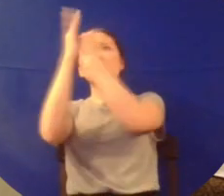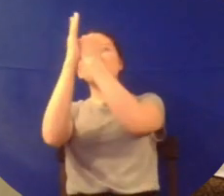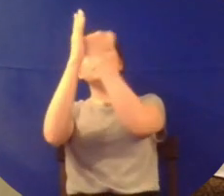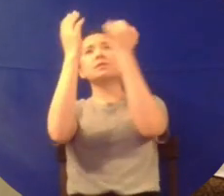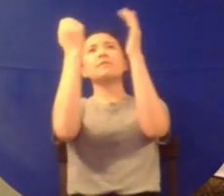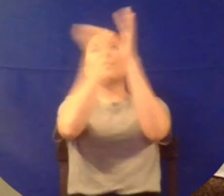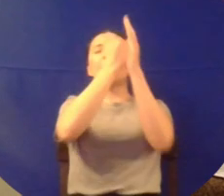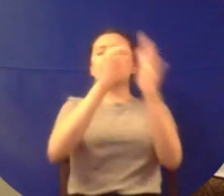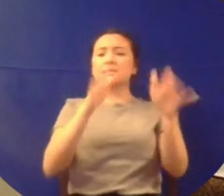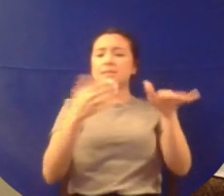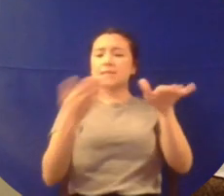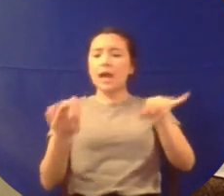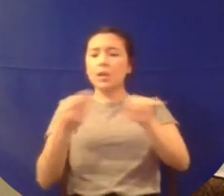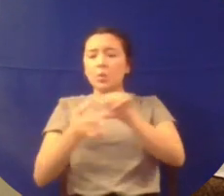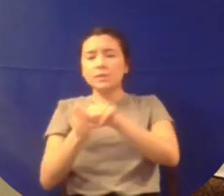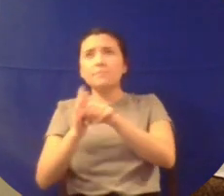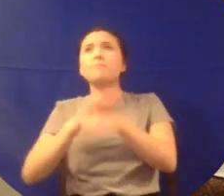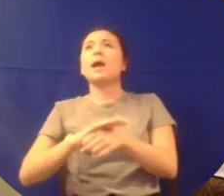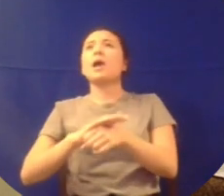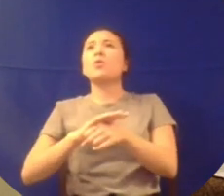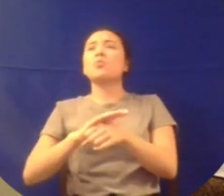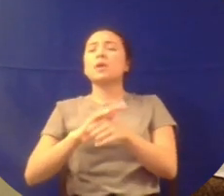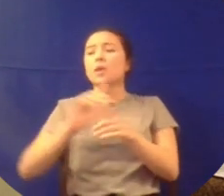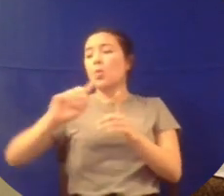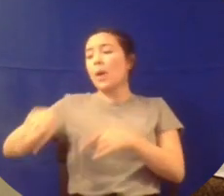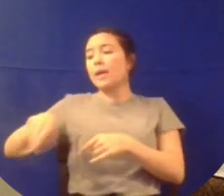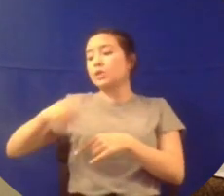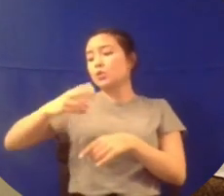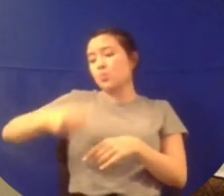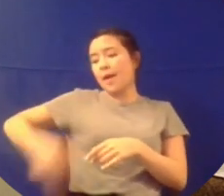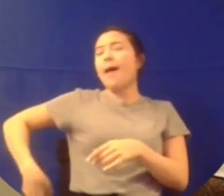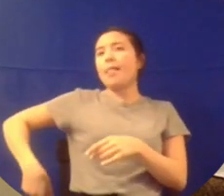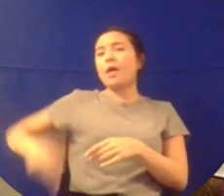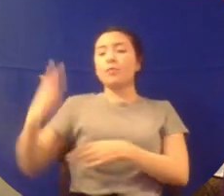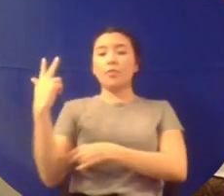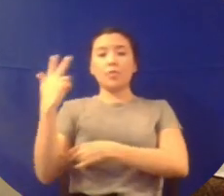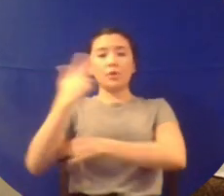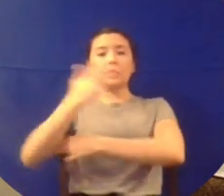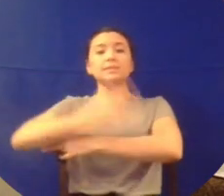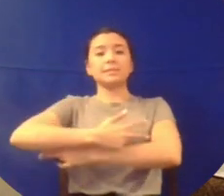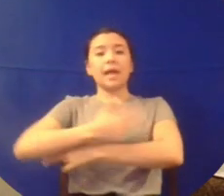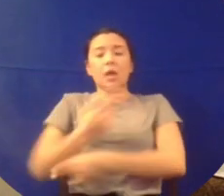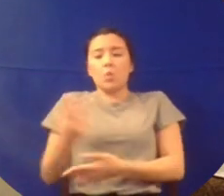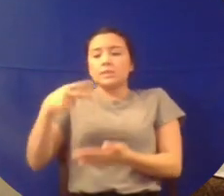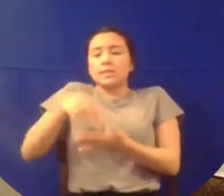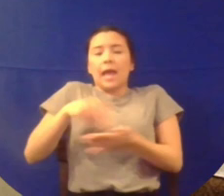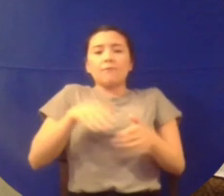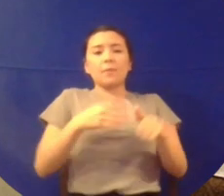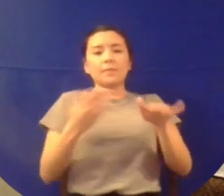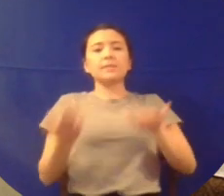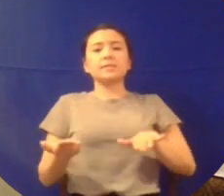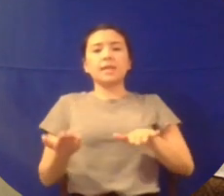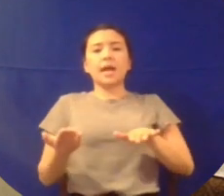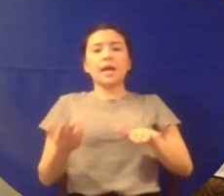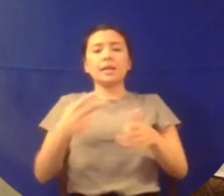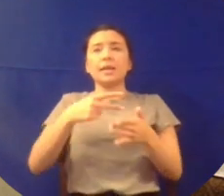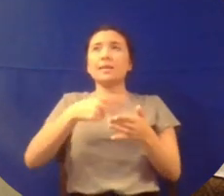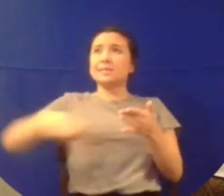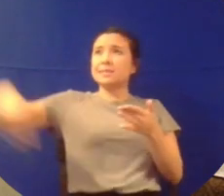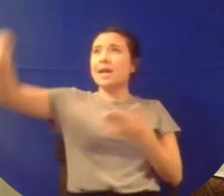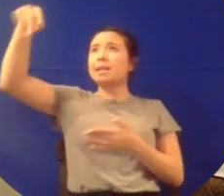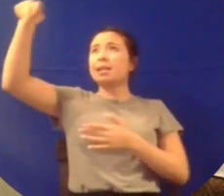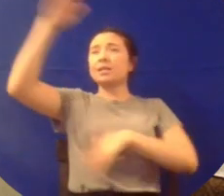died, and was buried. He descended into hell, and on the third day he rose again from the dead. He ascended into